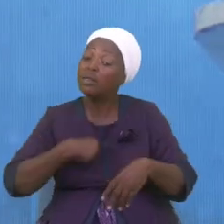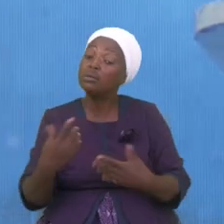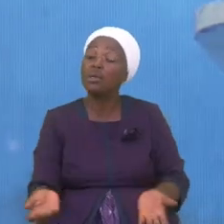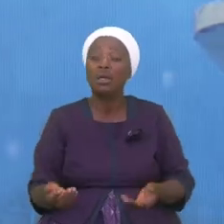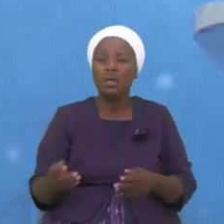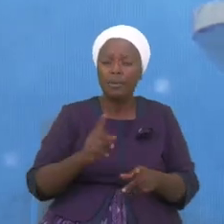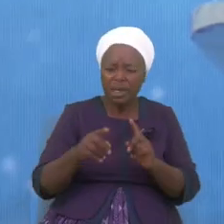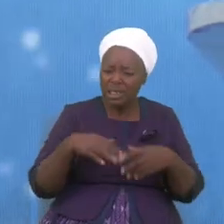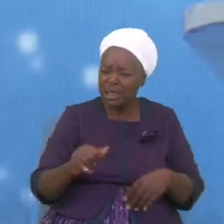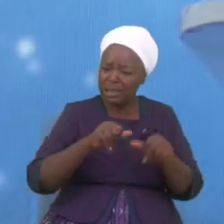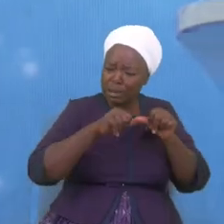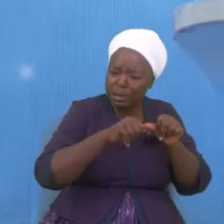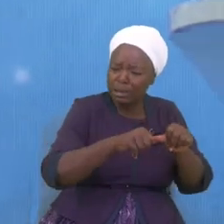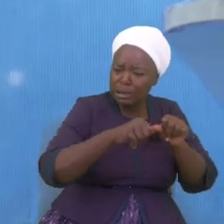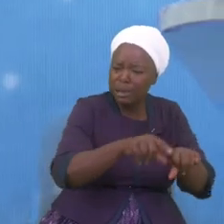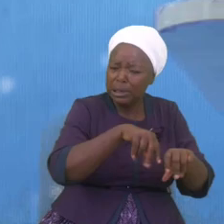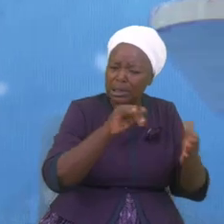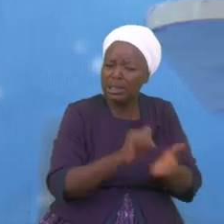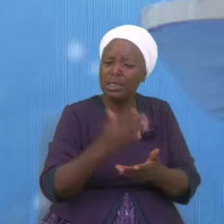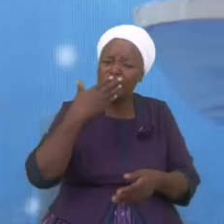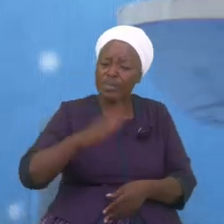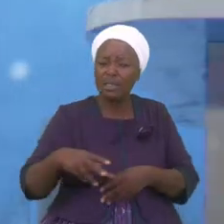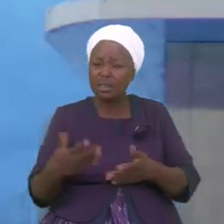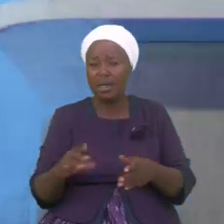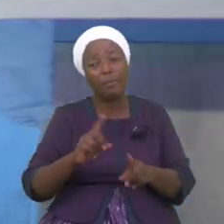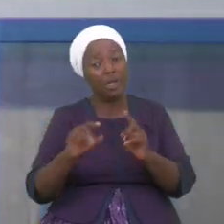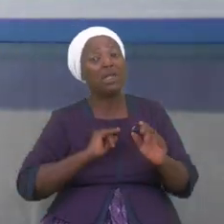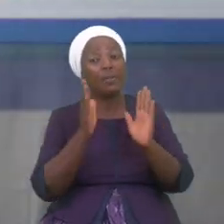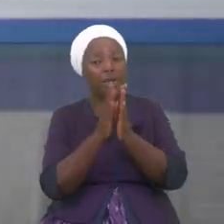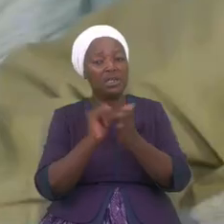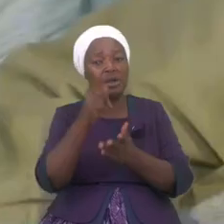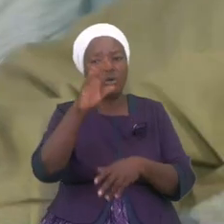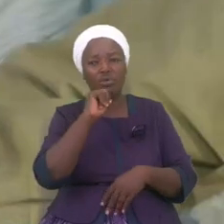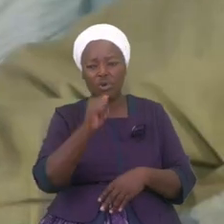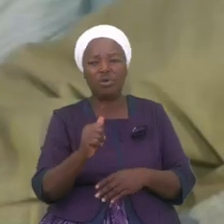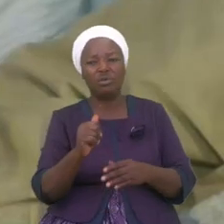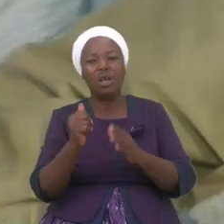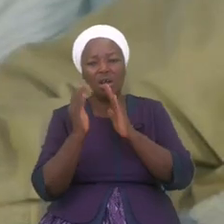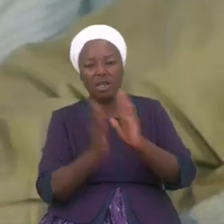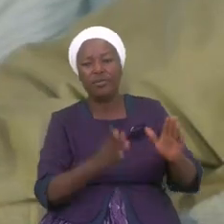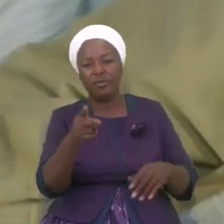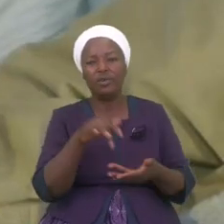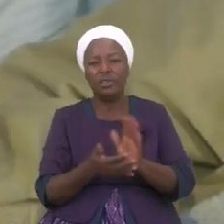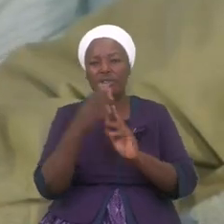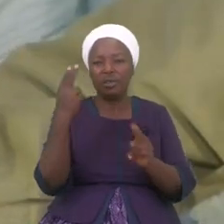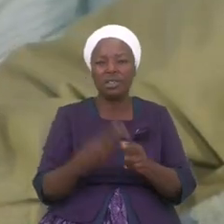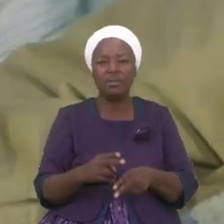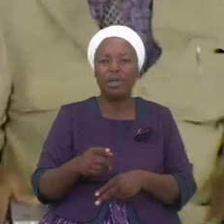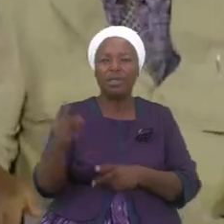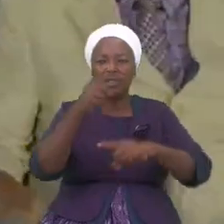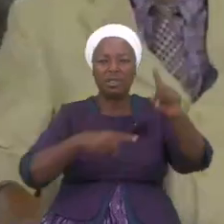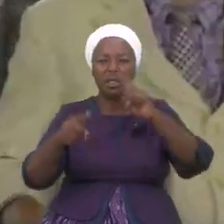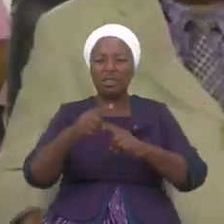are persistent in what they are doing. I pray God will not give you up. God will not give me